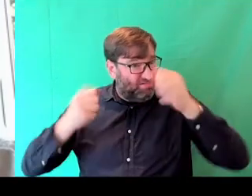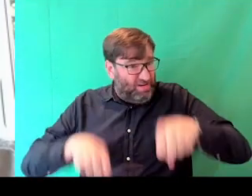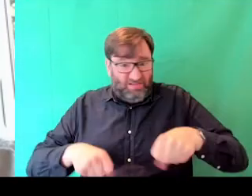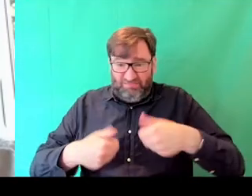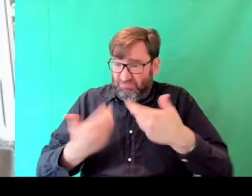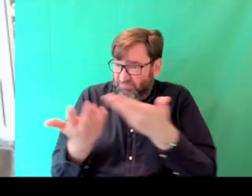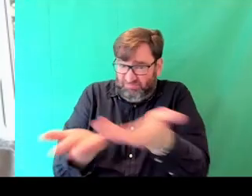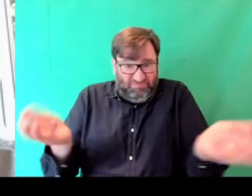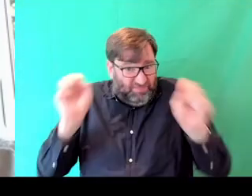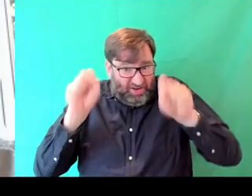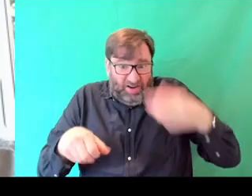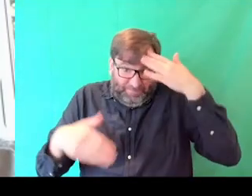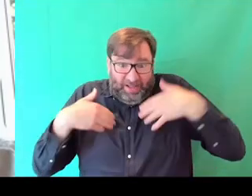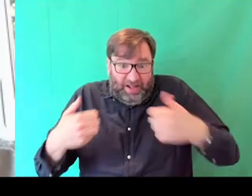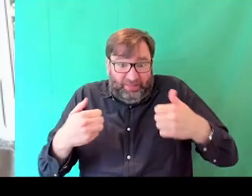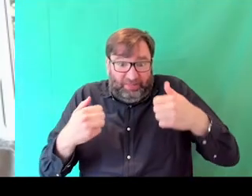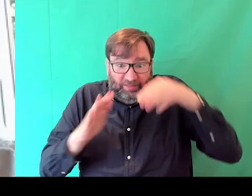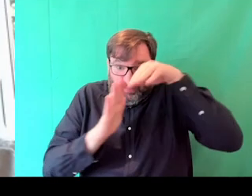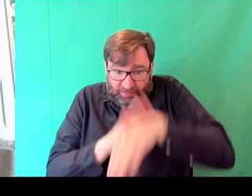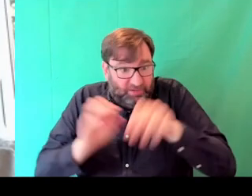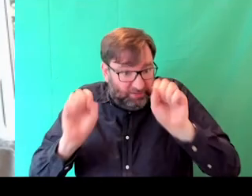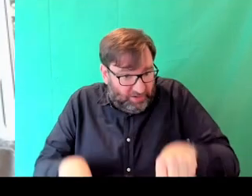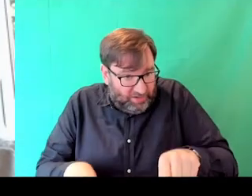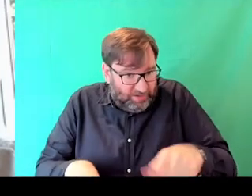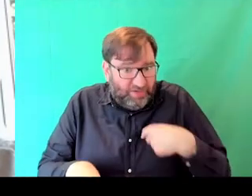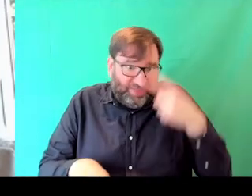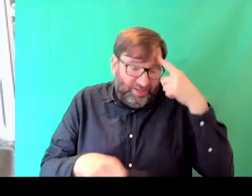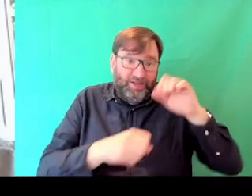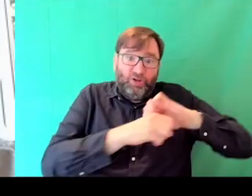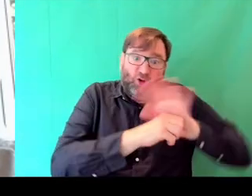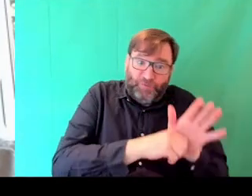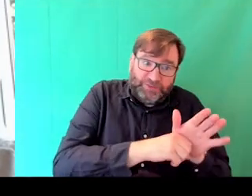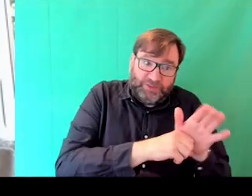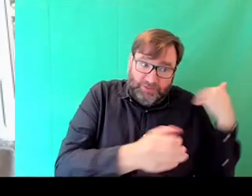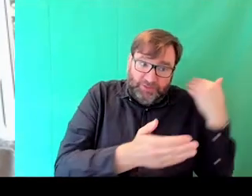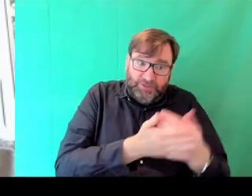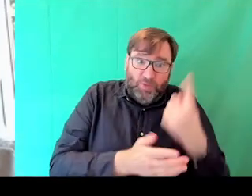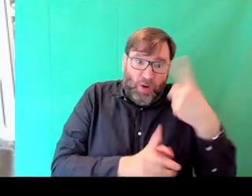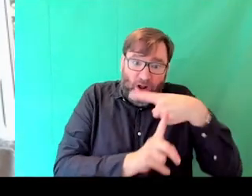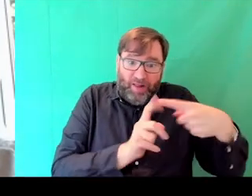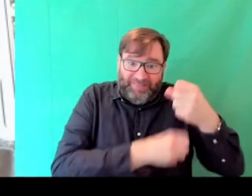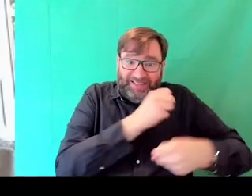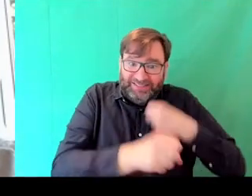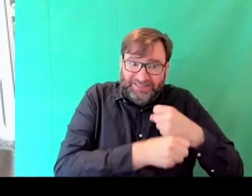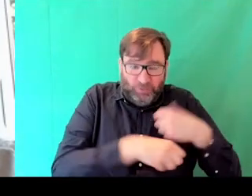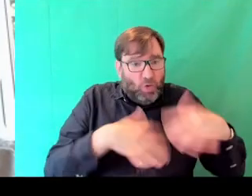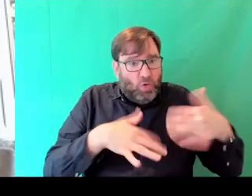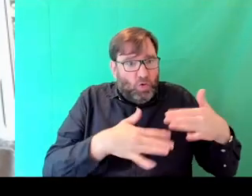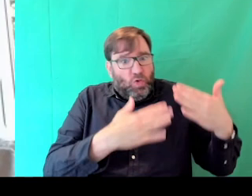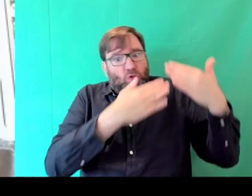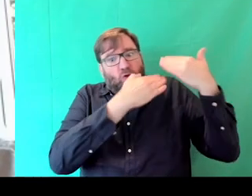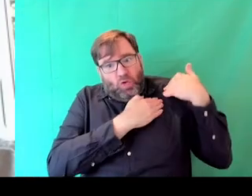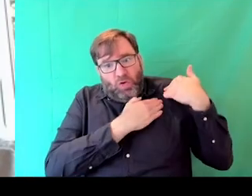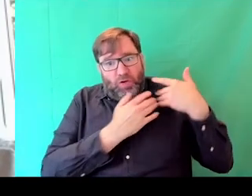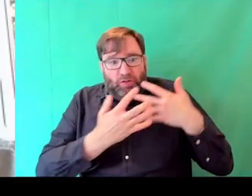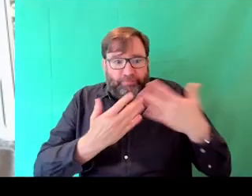has taken its toll on so many. But I think we have responsibilities both as individuals and